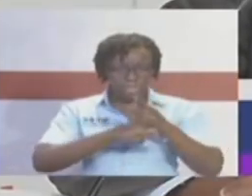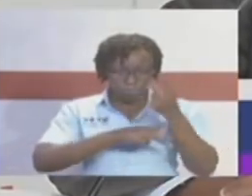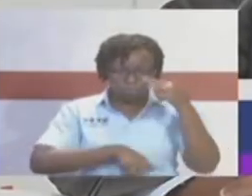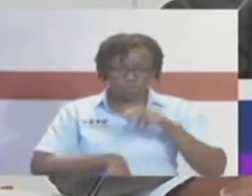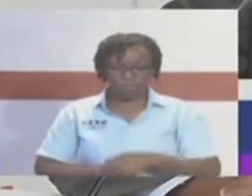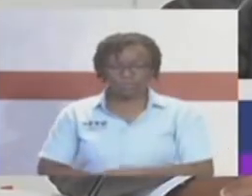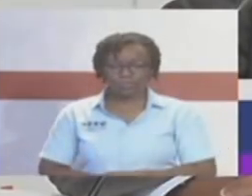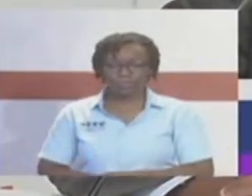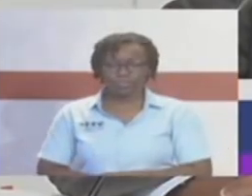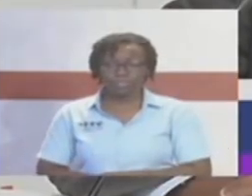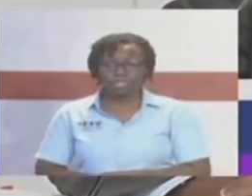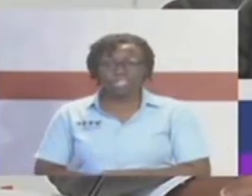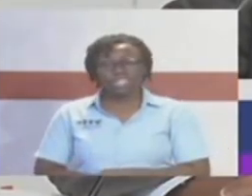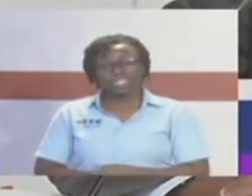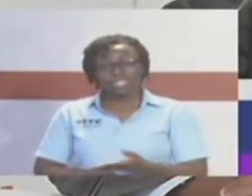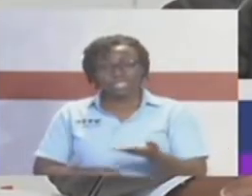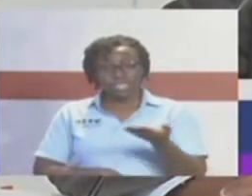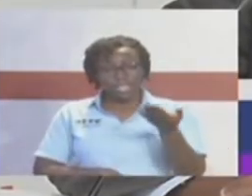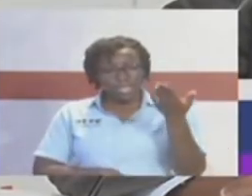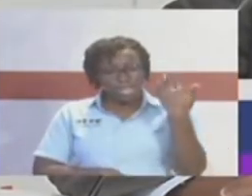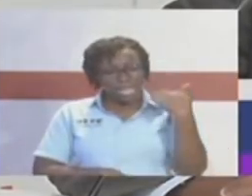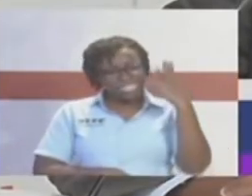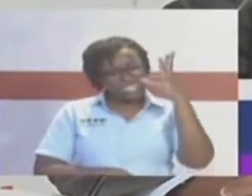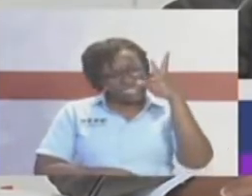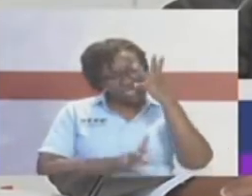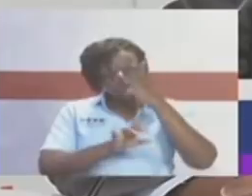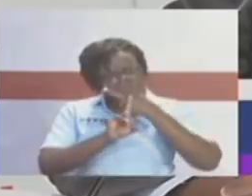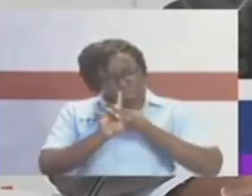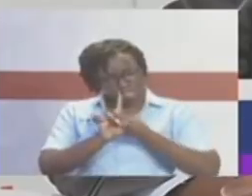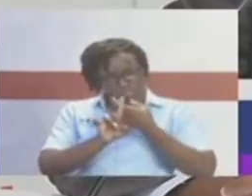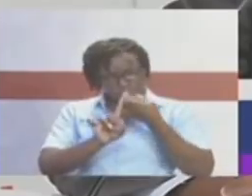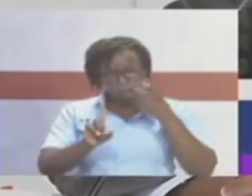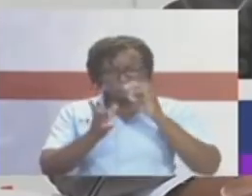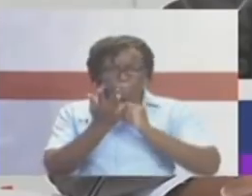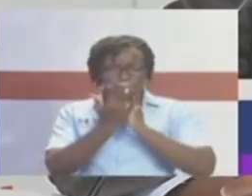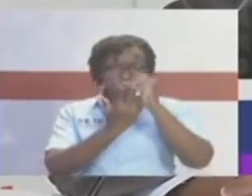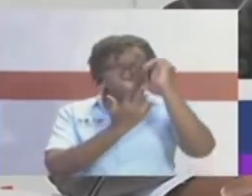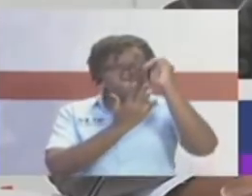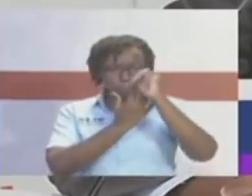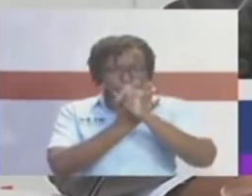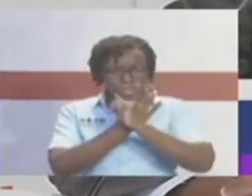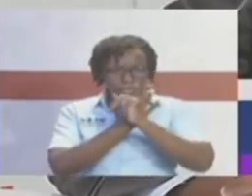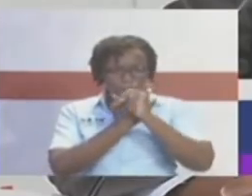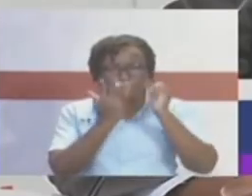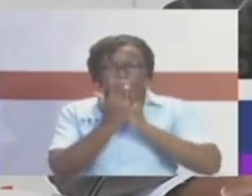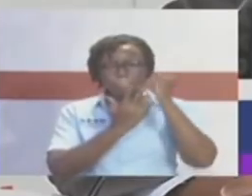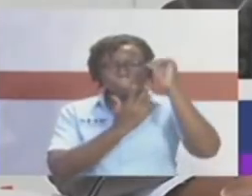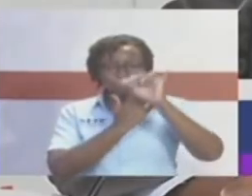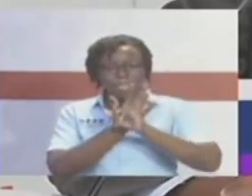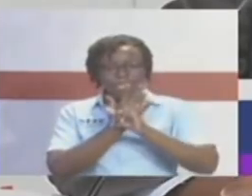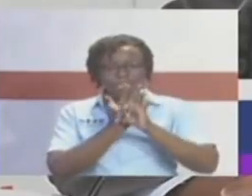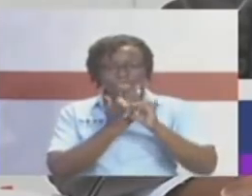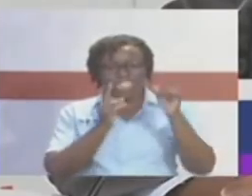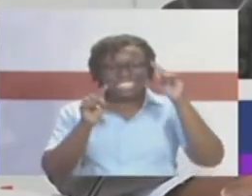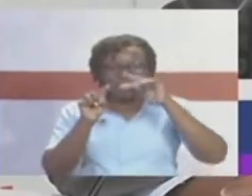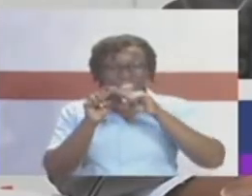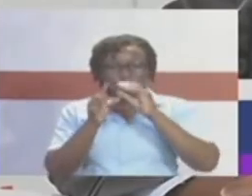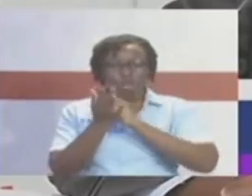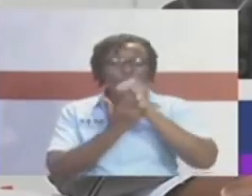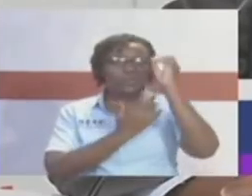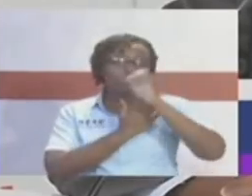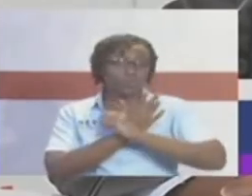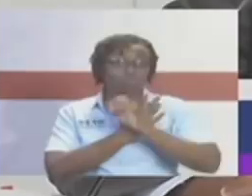Within the last 6 months, from May to October, those 3 centers have